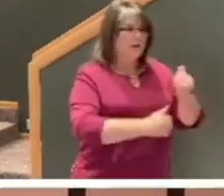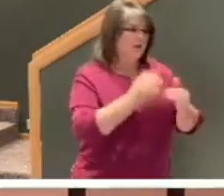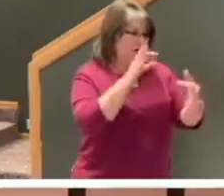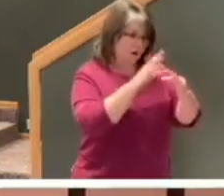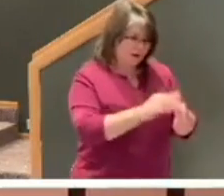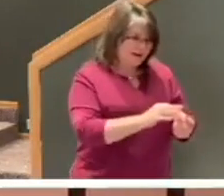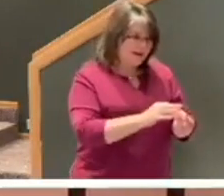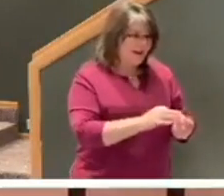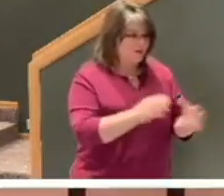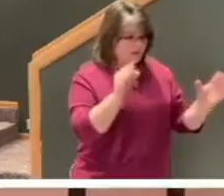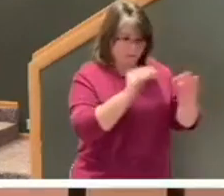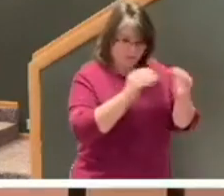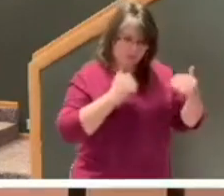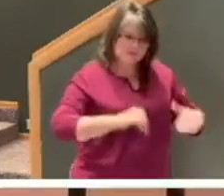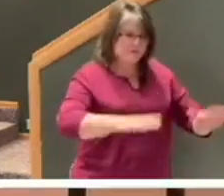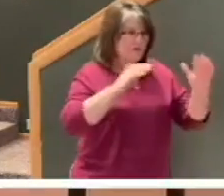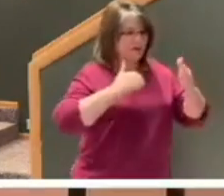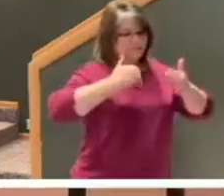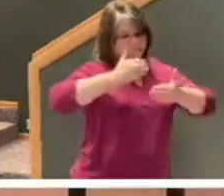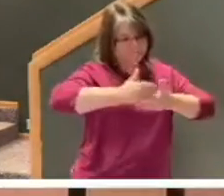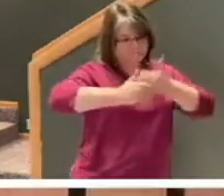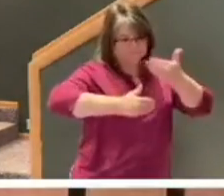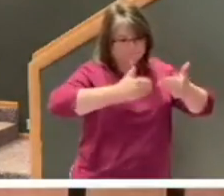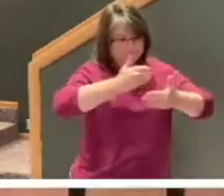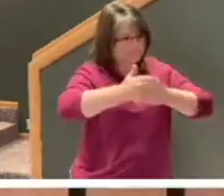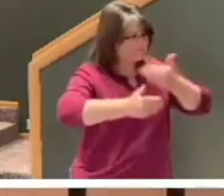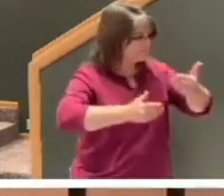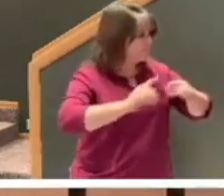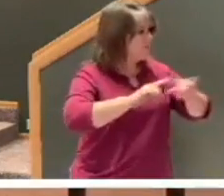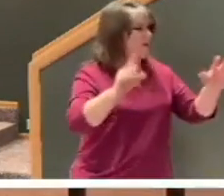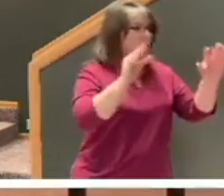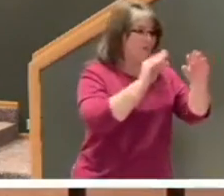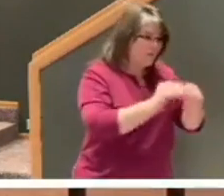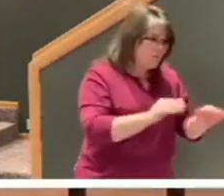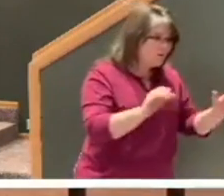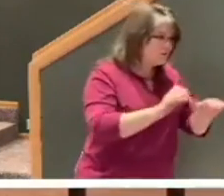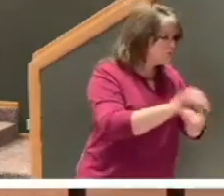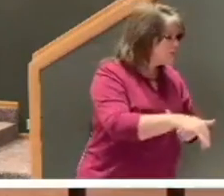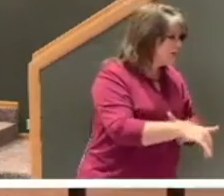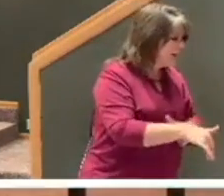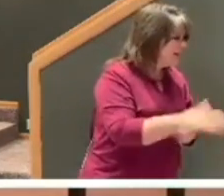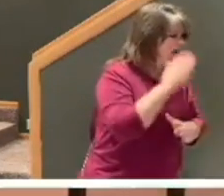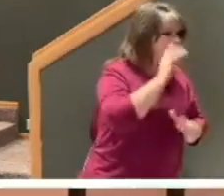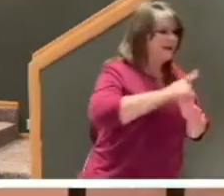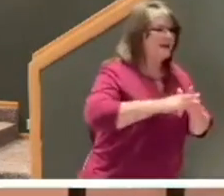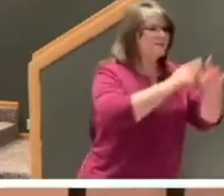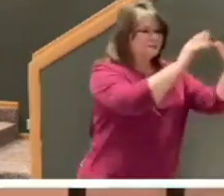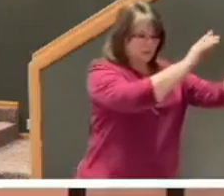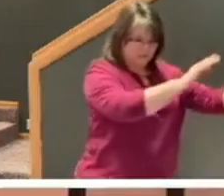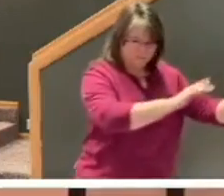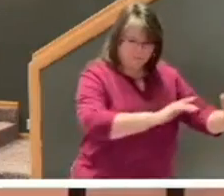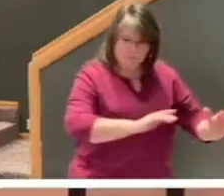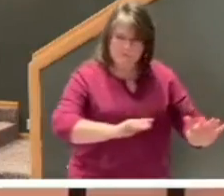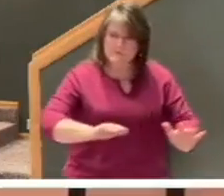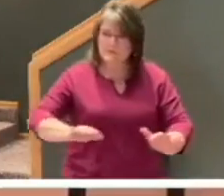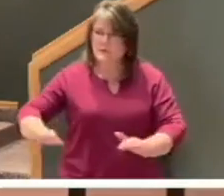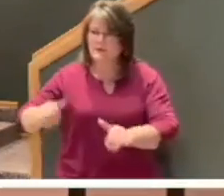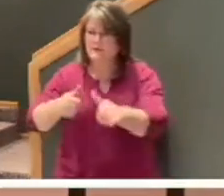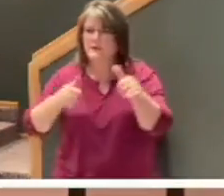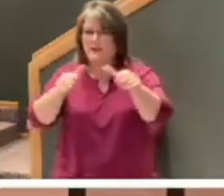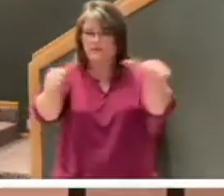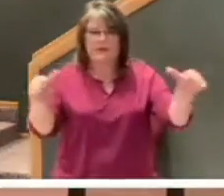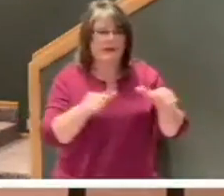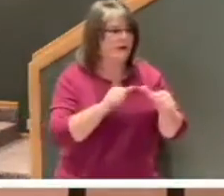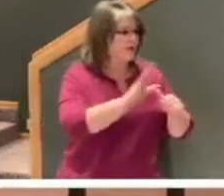you surrender to me. It's a process, it's a journey, but the more you do that, it's going to start flowing into every area of